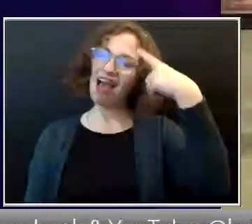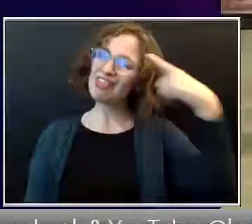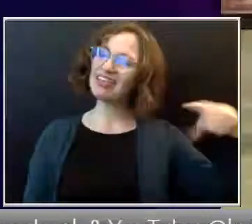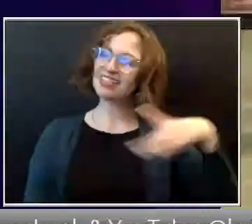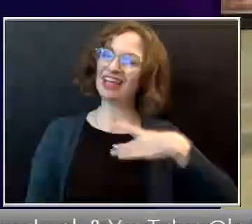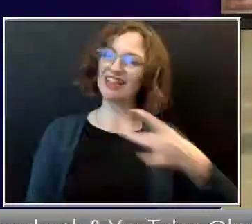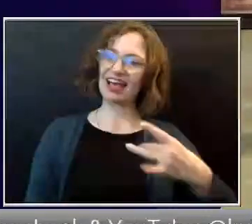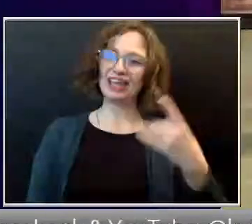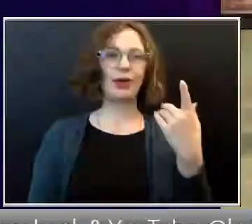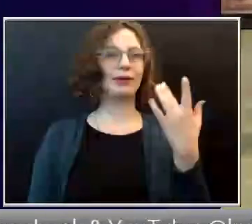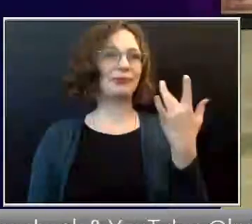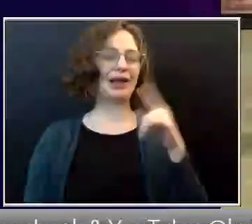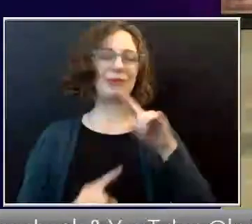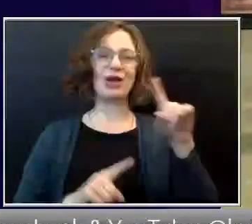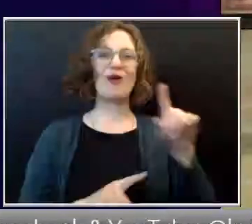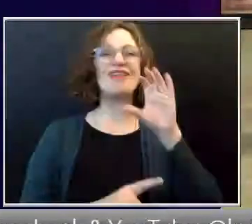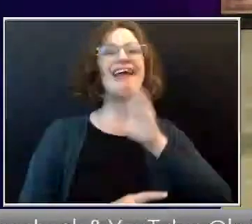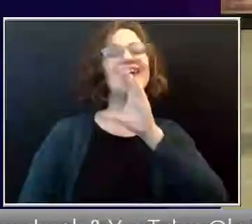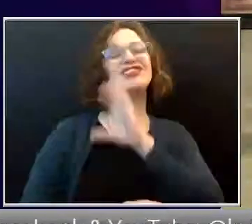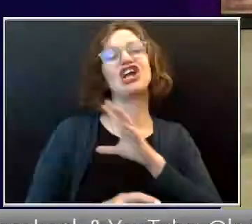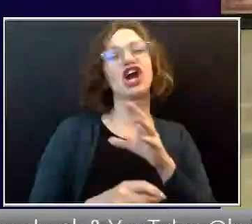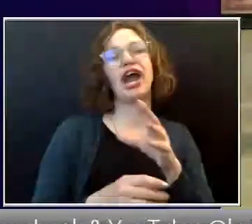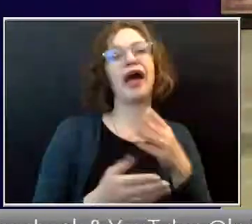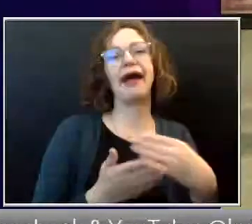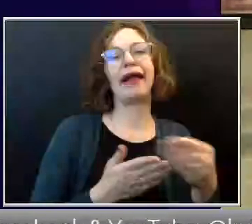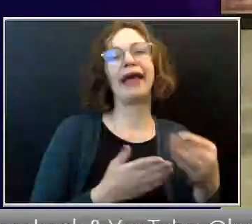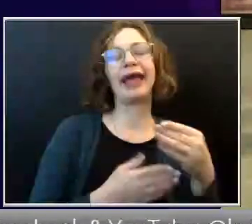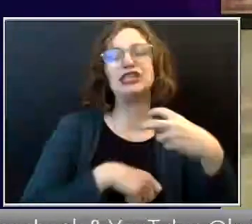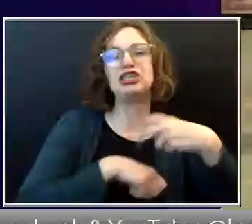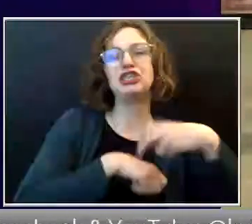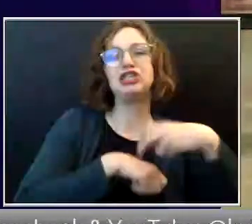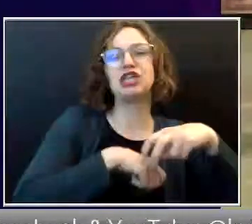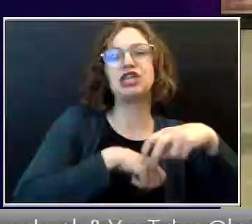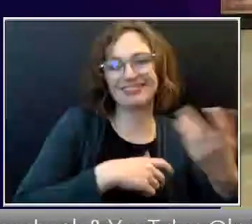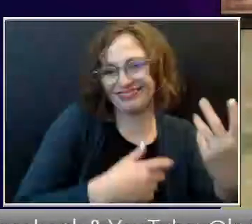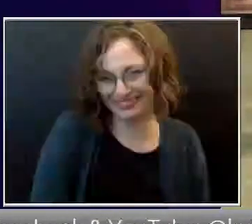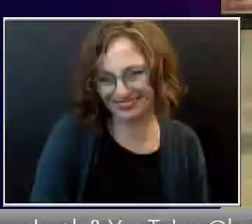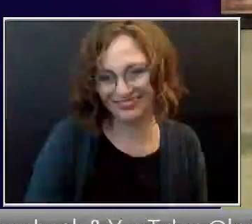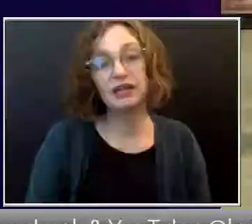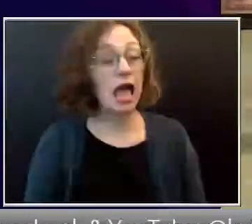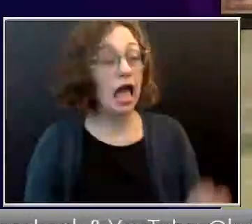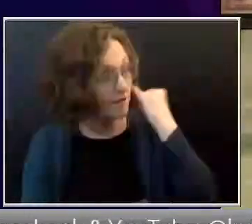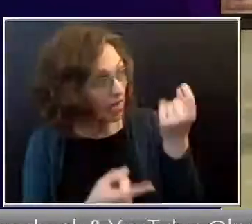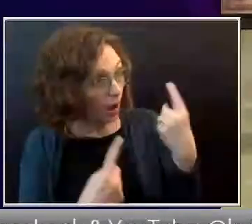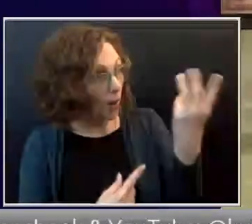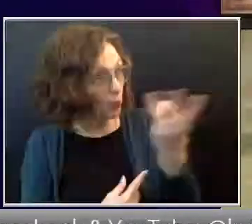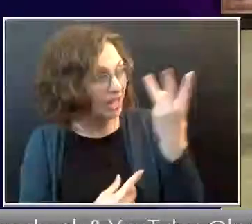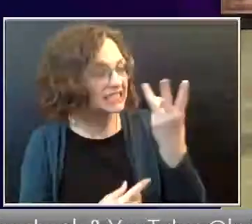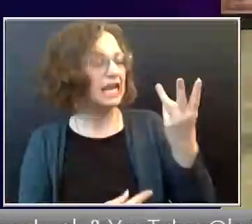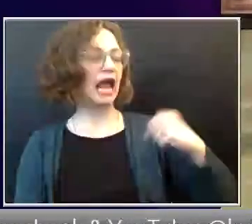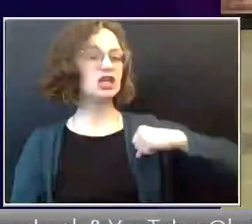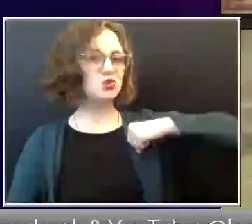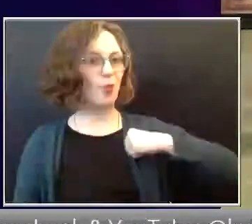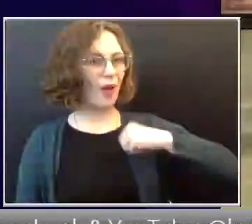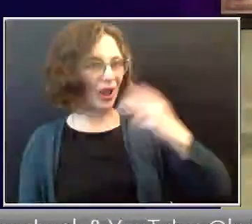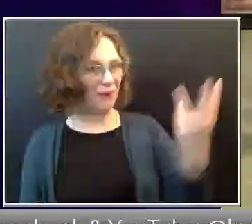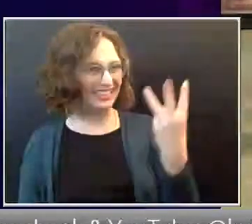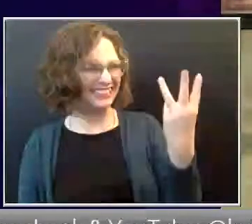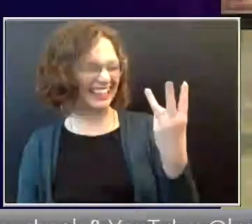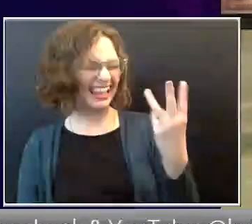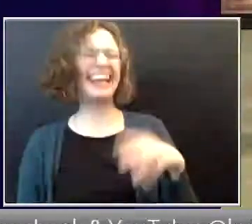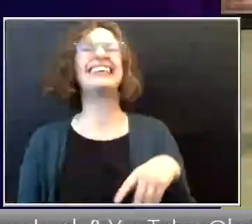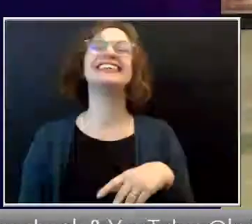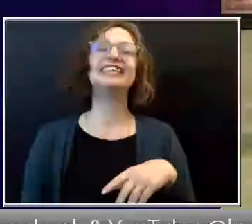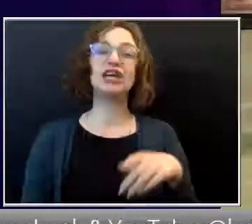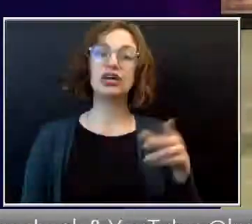from the cafeteria afterwards. Right. They're big fans of that. And if they come on Wednesdays, it's Wing Wednesday. There you so go. you can go get Nugget Wings. You're also sporting KC fans. Yes,